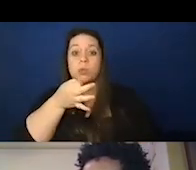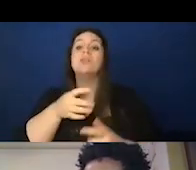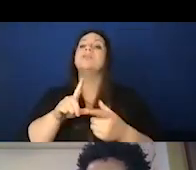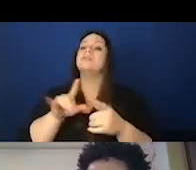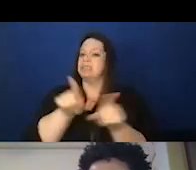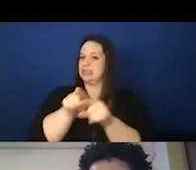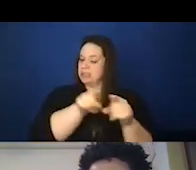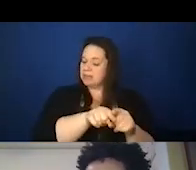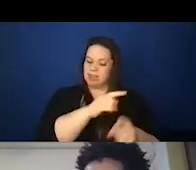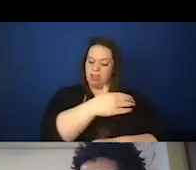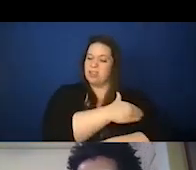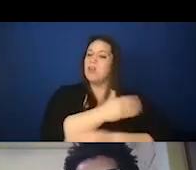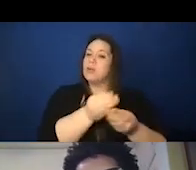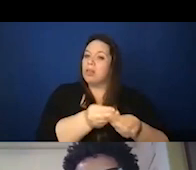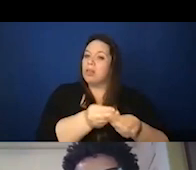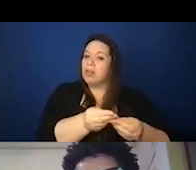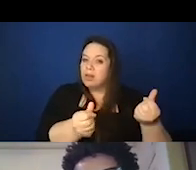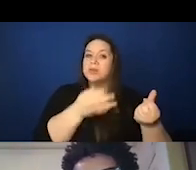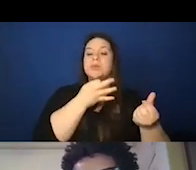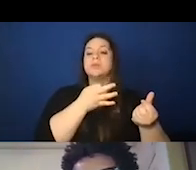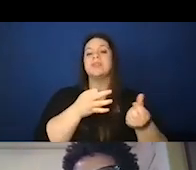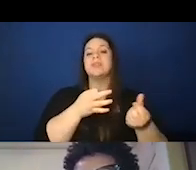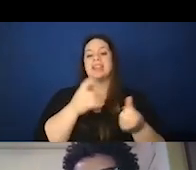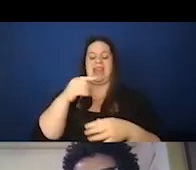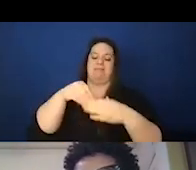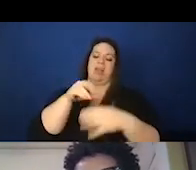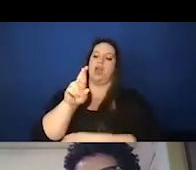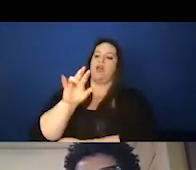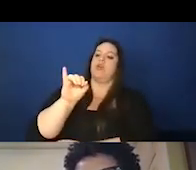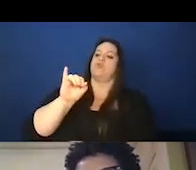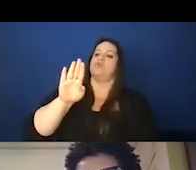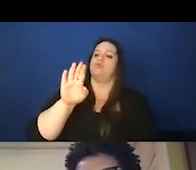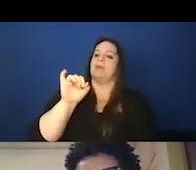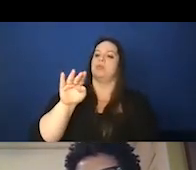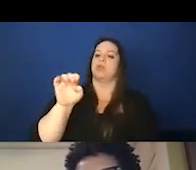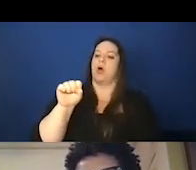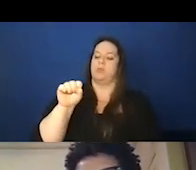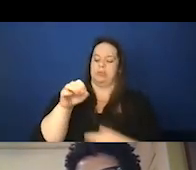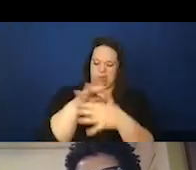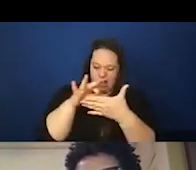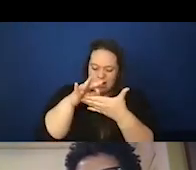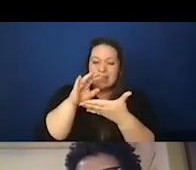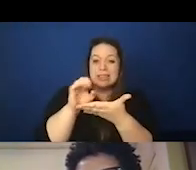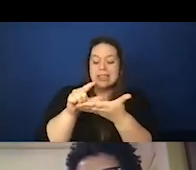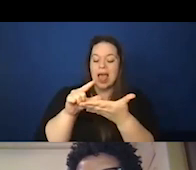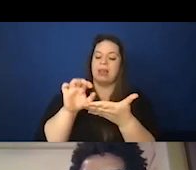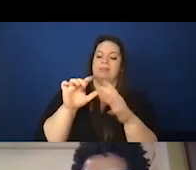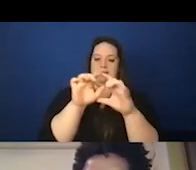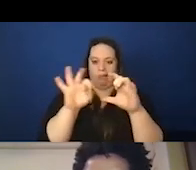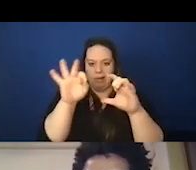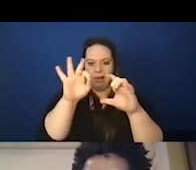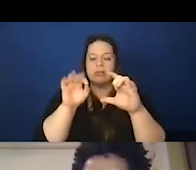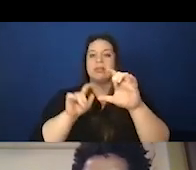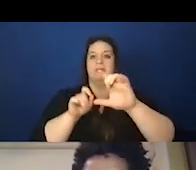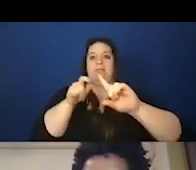that read it, and they're the ones that create the spike protein that basically goes up to the part of that cell, and now it starts to trigger the